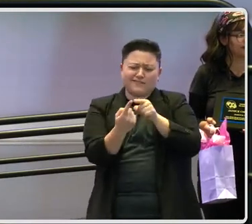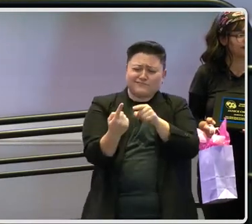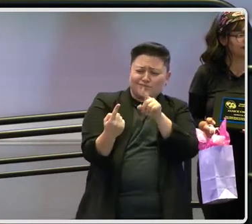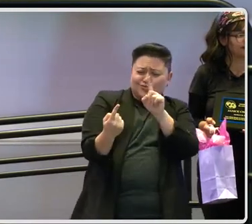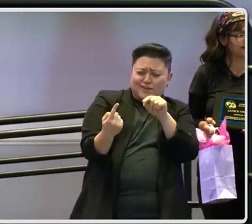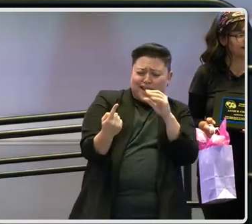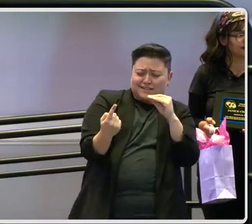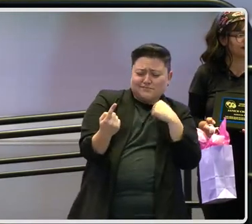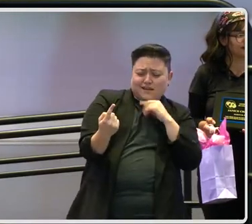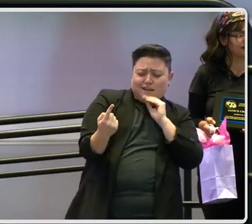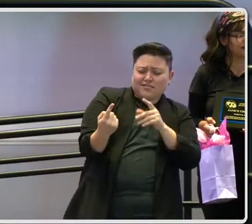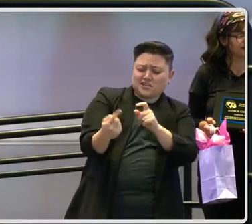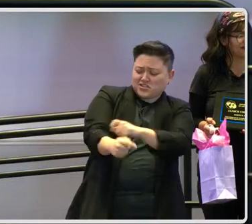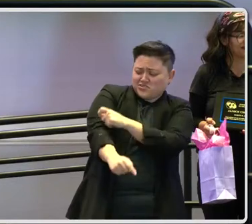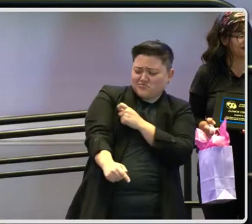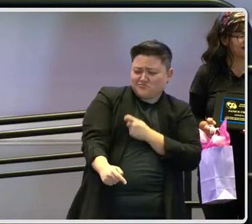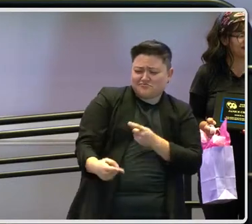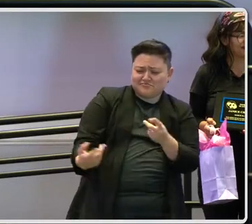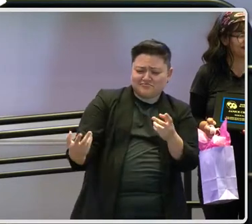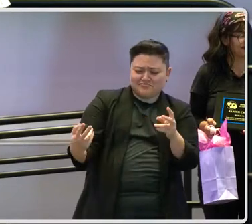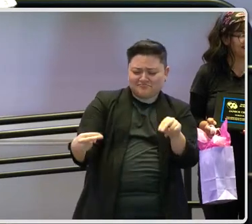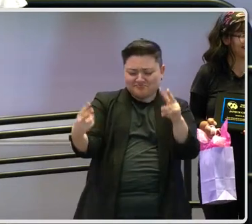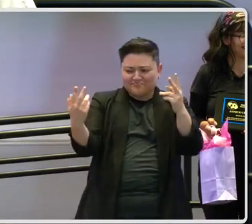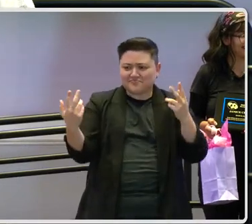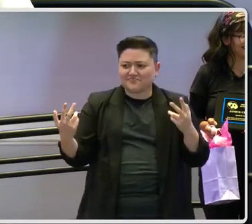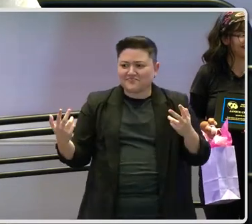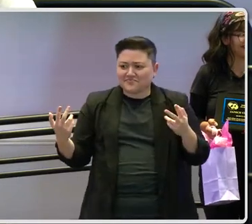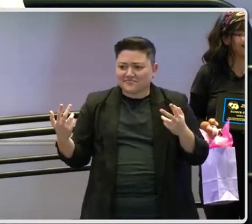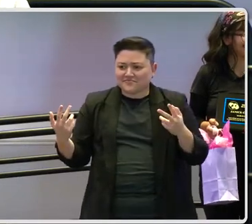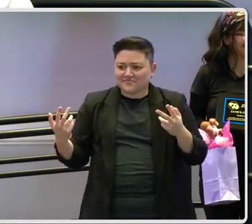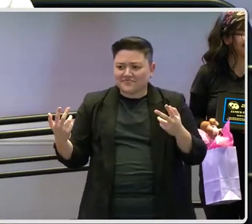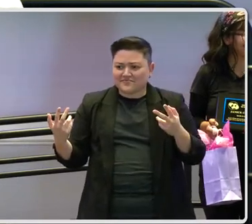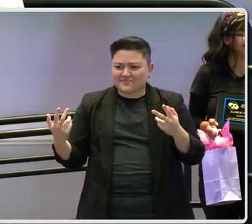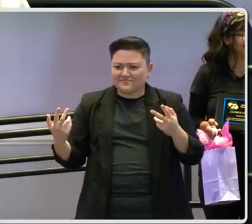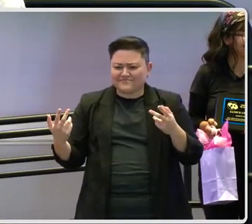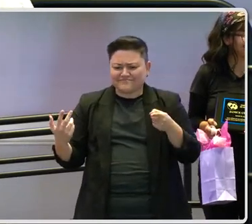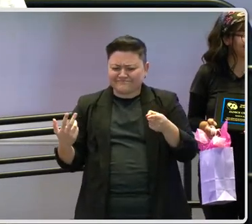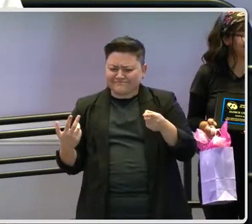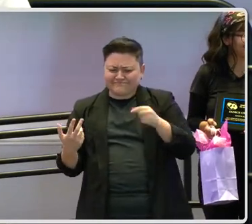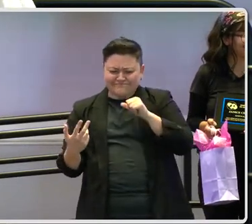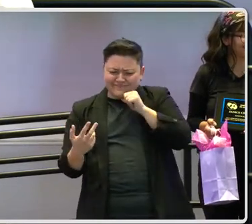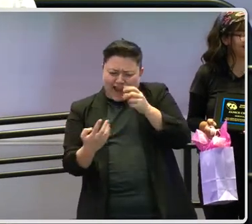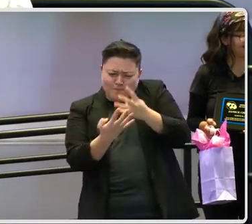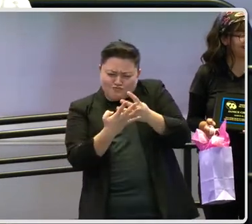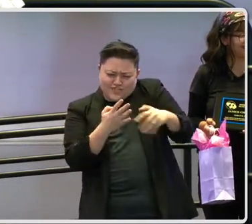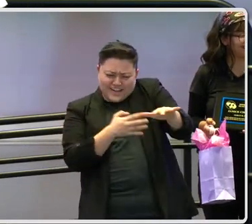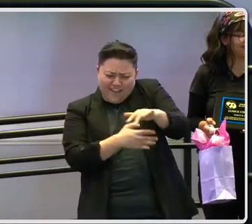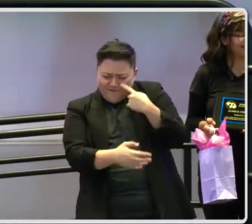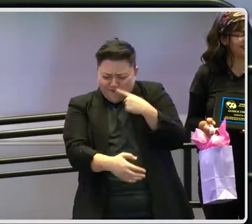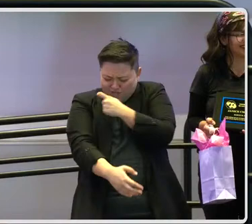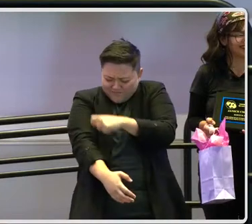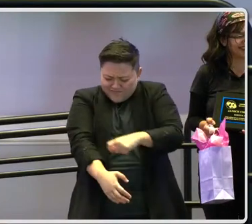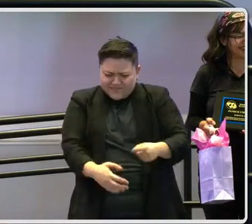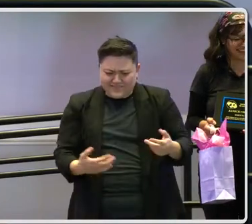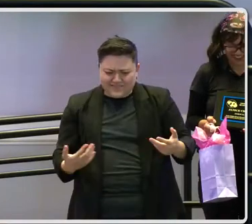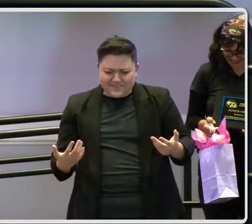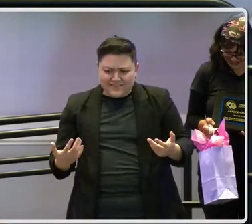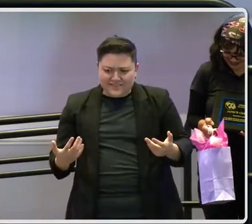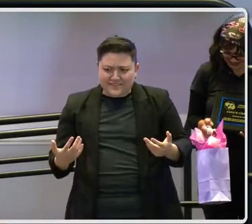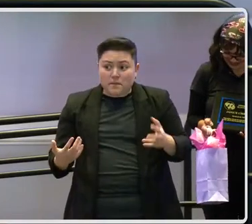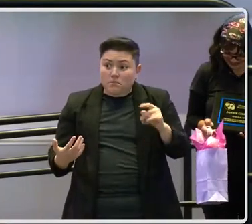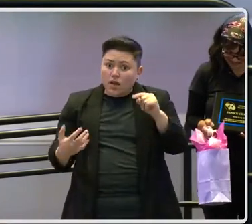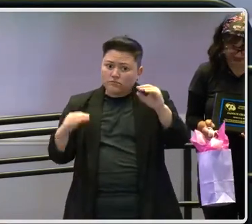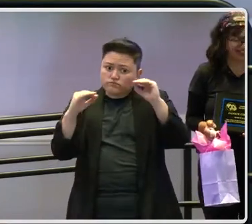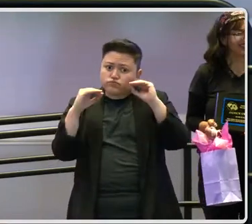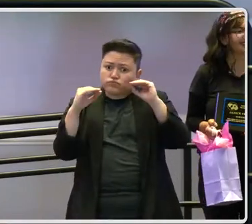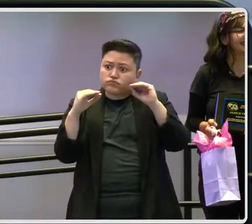know, tatted down, shit. We ain't on the yard no more. We ain't on the yard no more, you know? So, but he